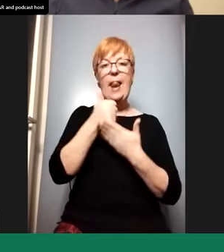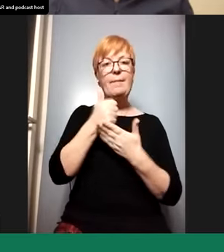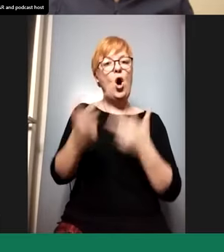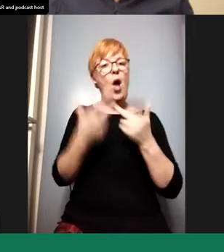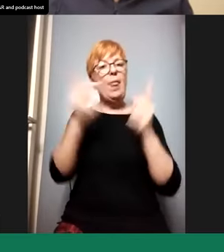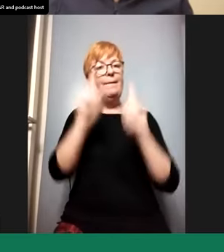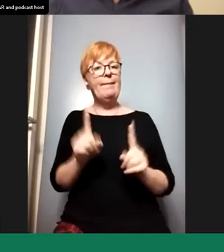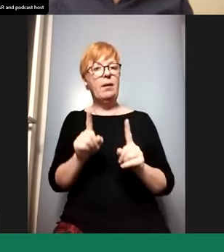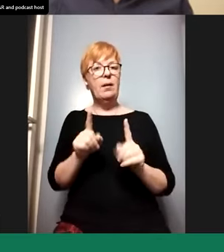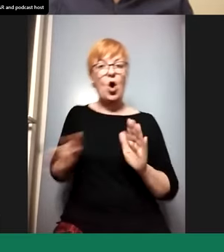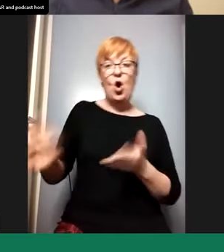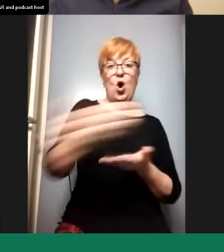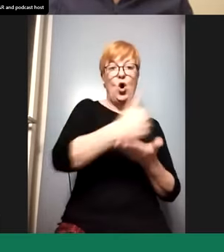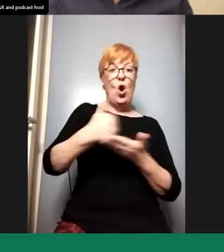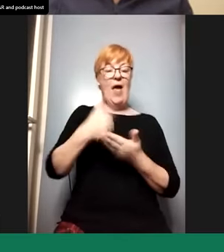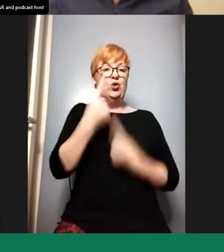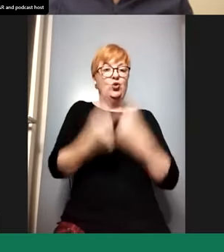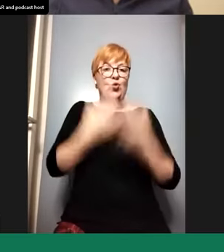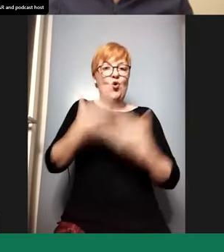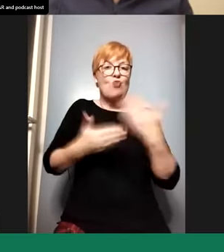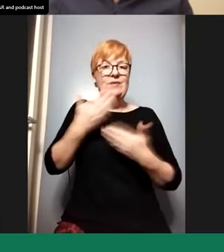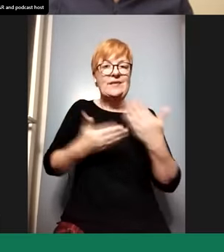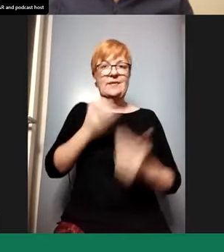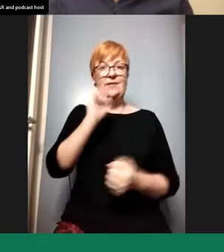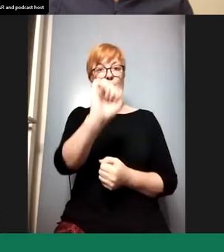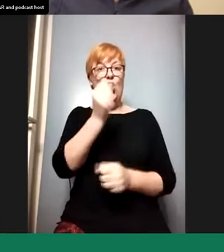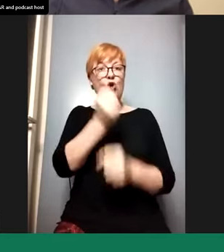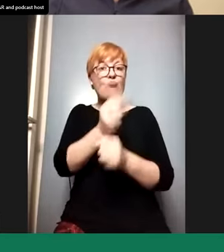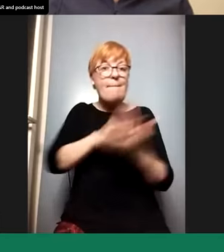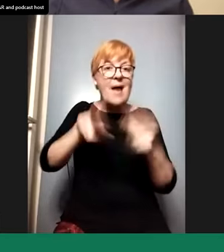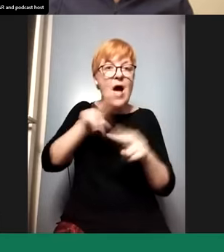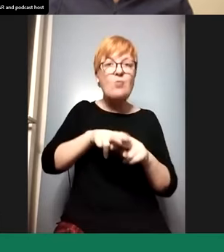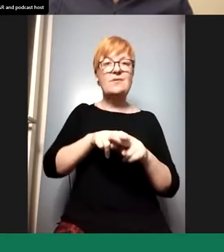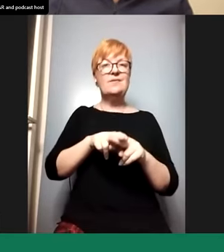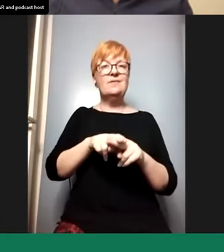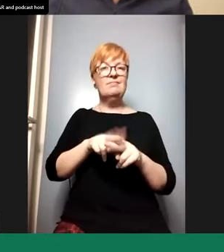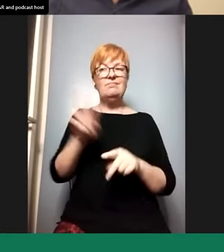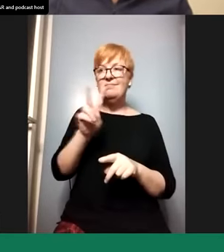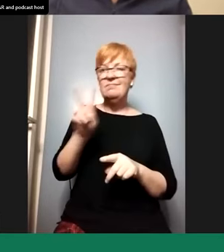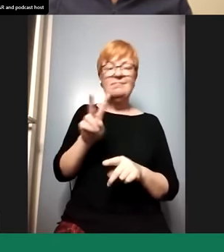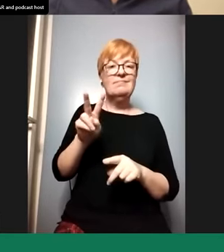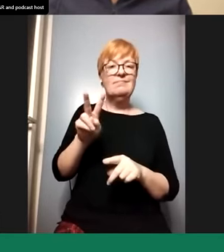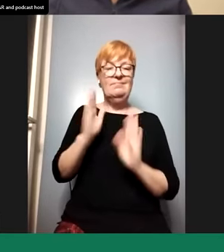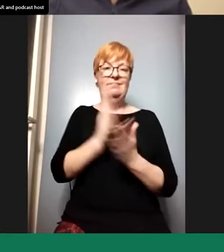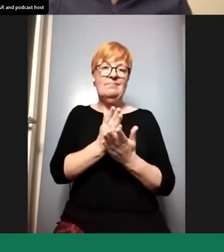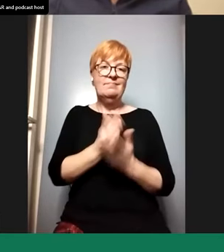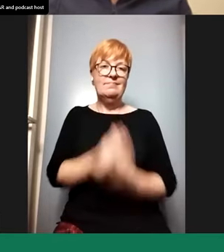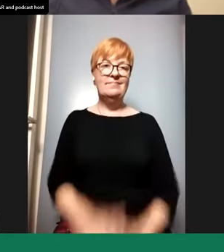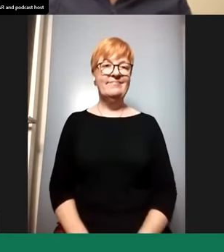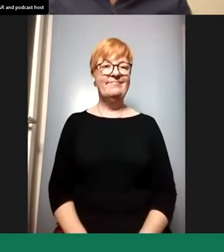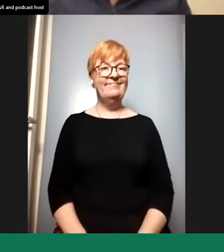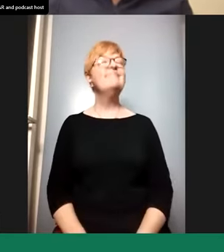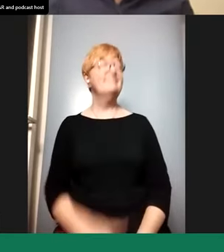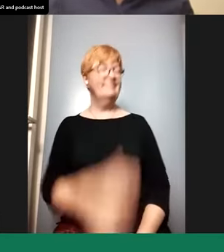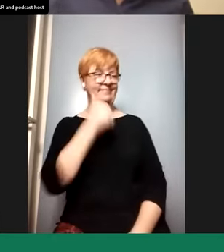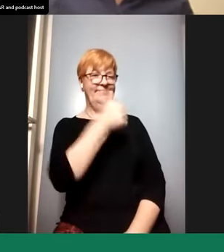the stories. So keep collecting your stories of your grandparents and whatever. That's what I would suggest that we do. That's brilliant. Yeah. Thank you,